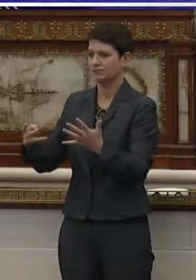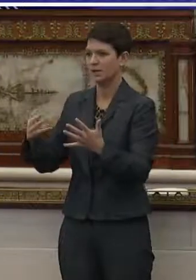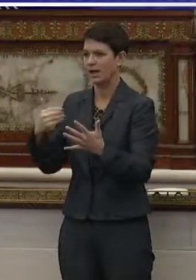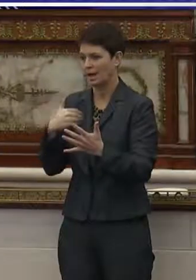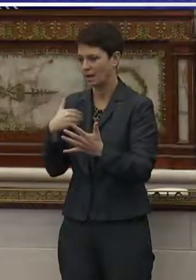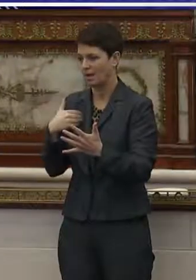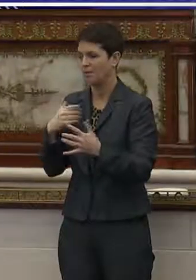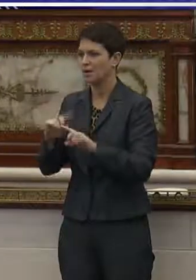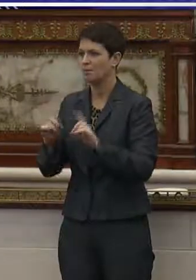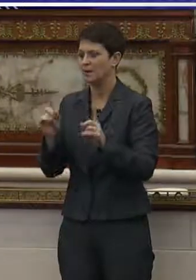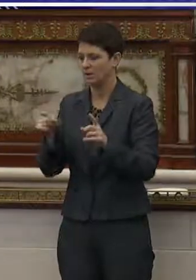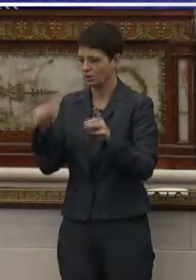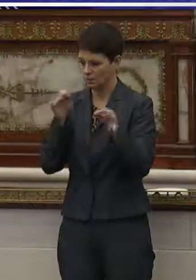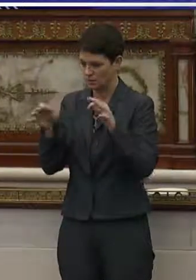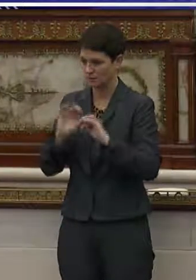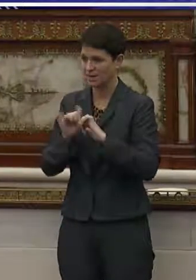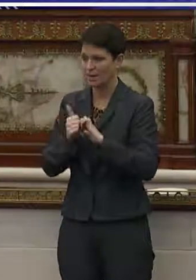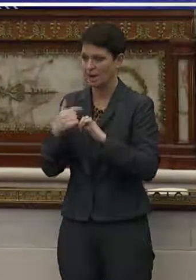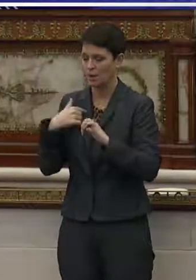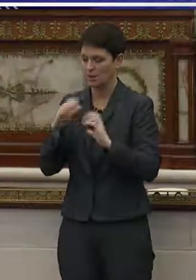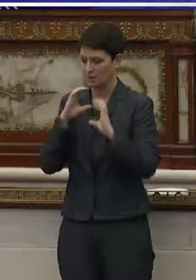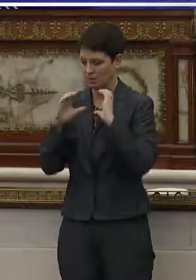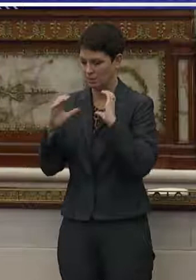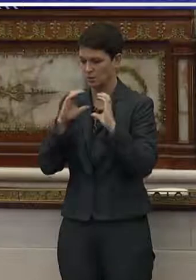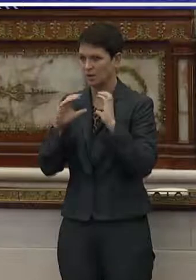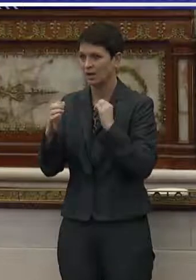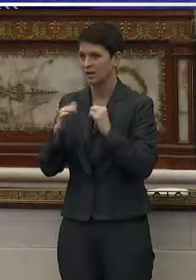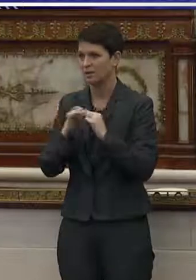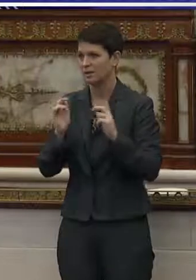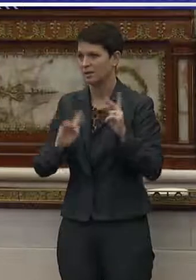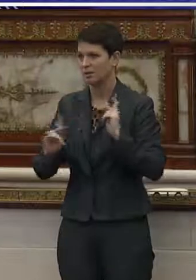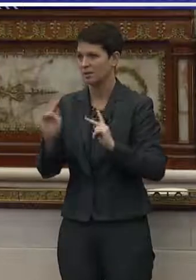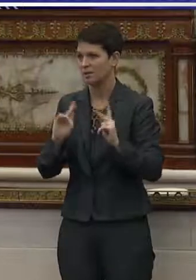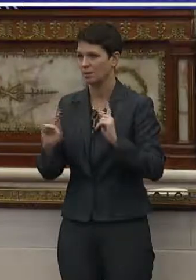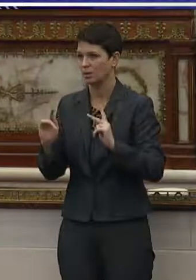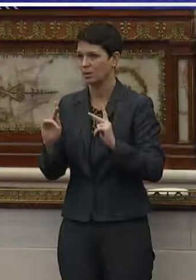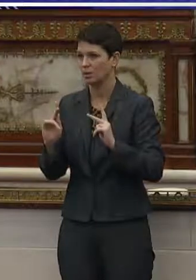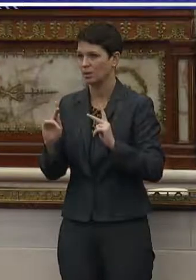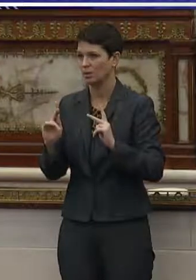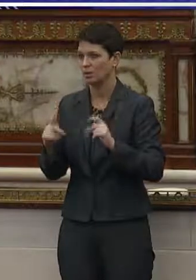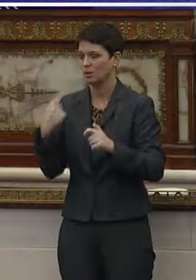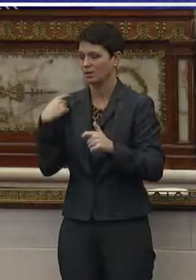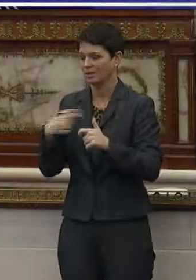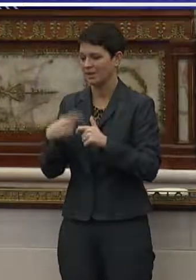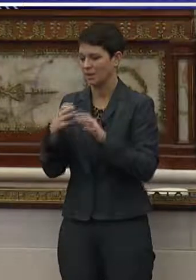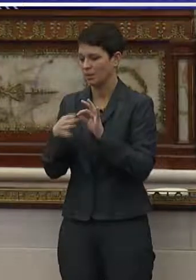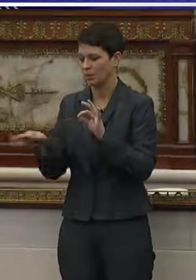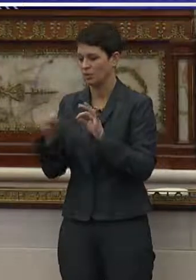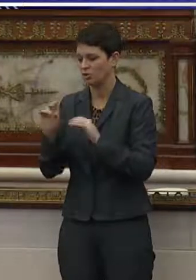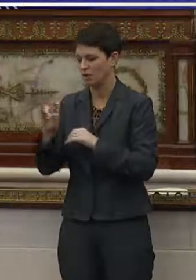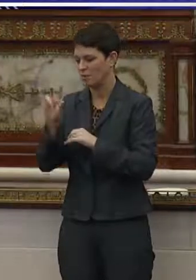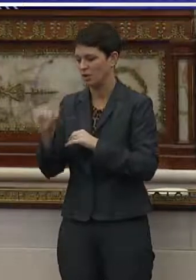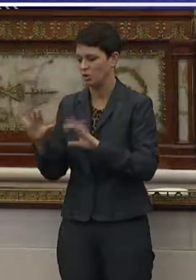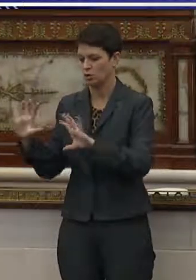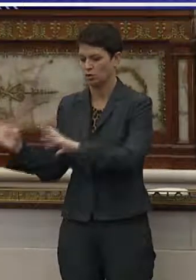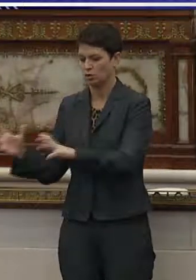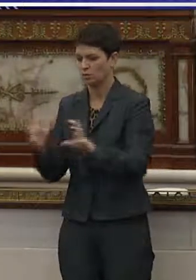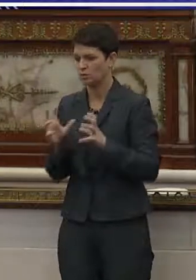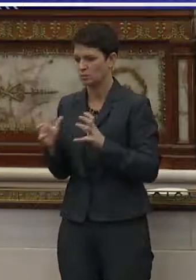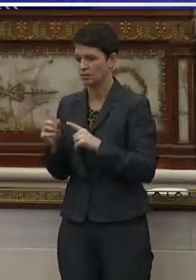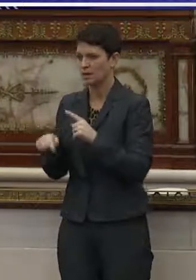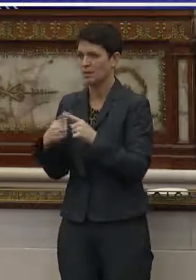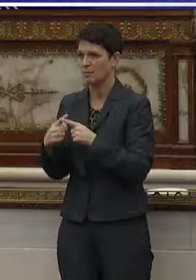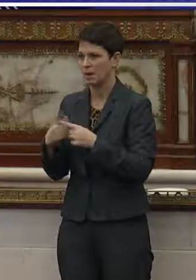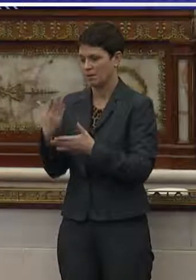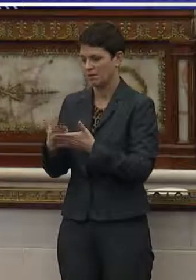speak to me about how are we communicating with folks, particularly language minority folks, about the